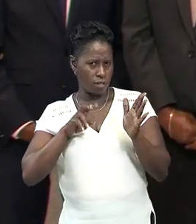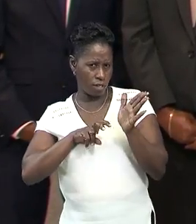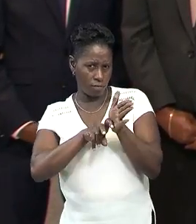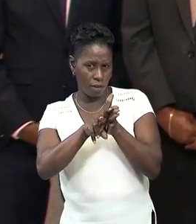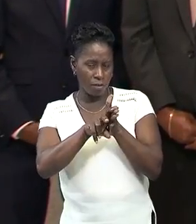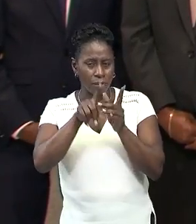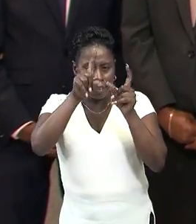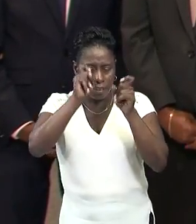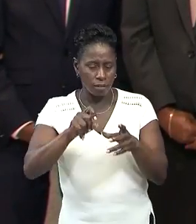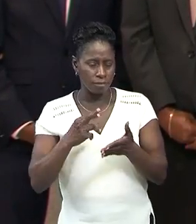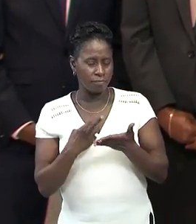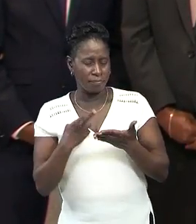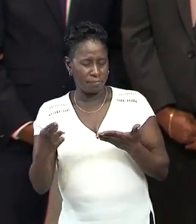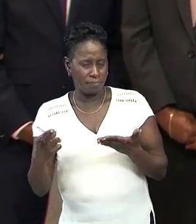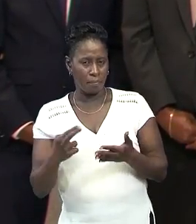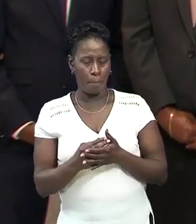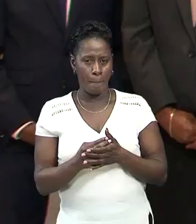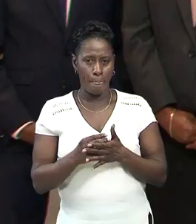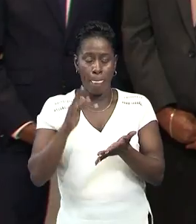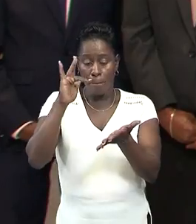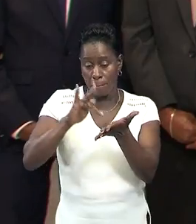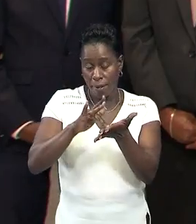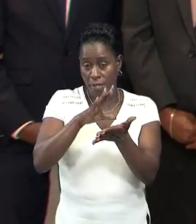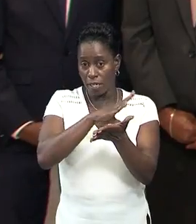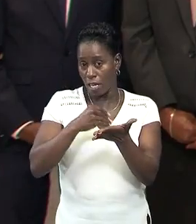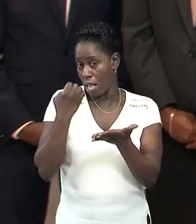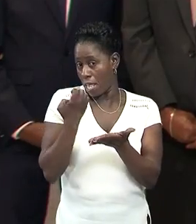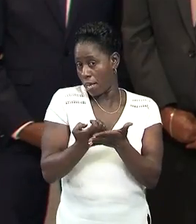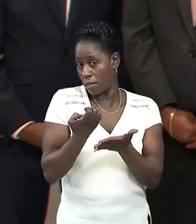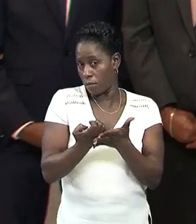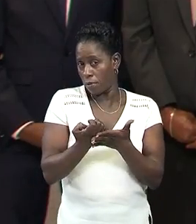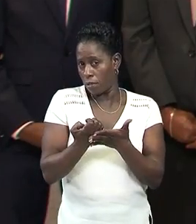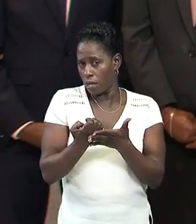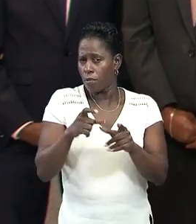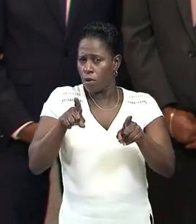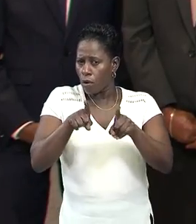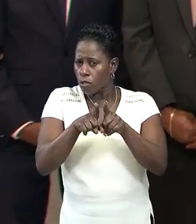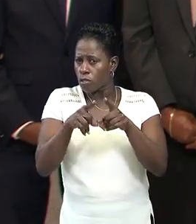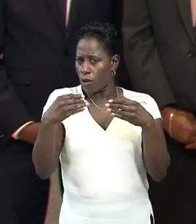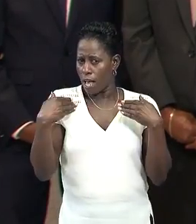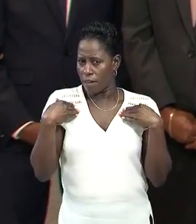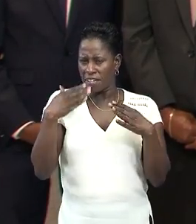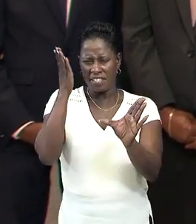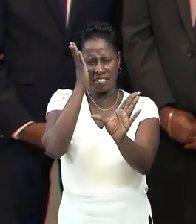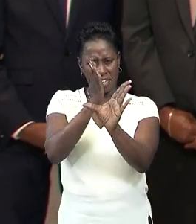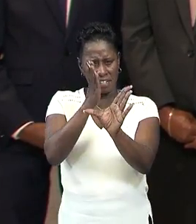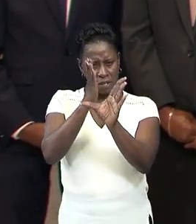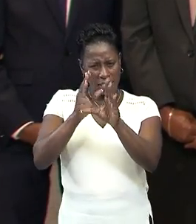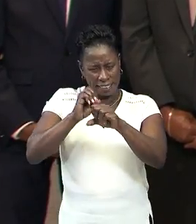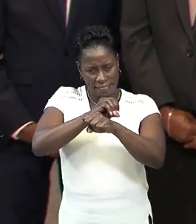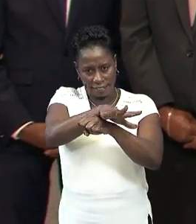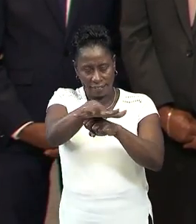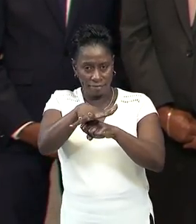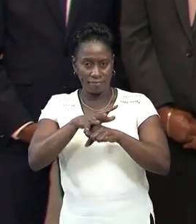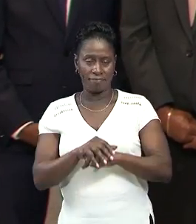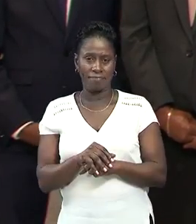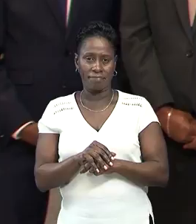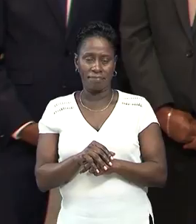will test our resources, medical and economic, and will also have a psychological effect.